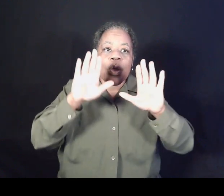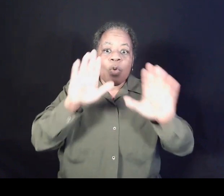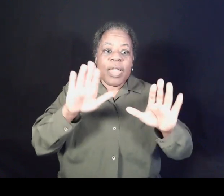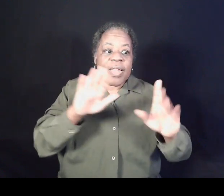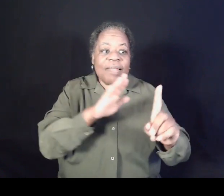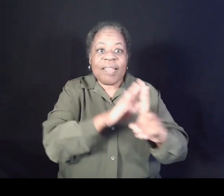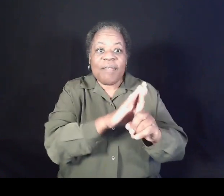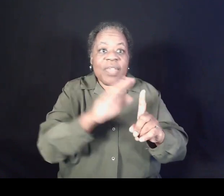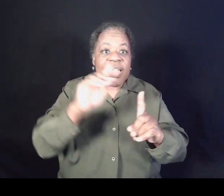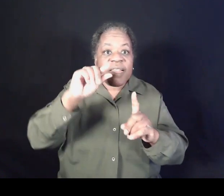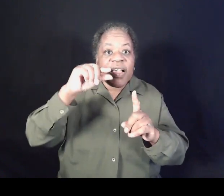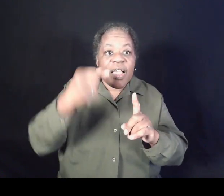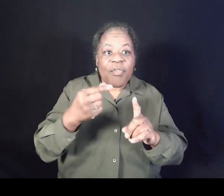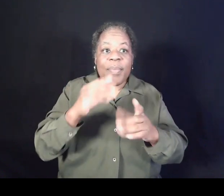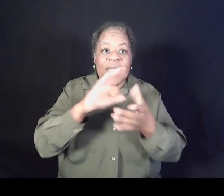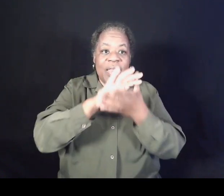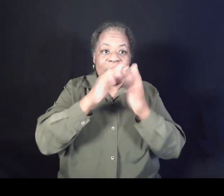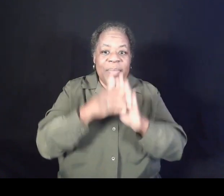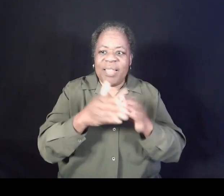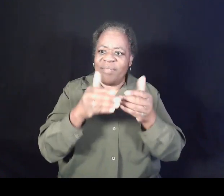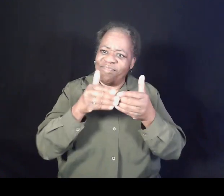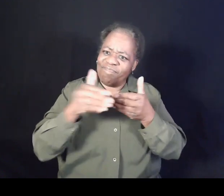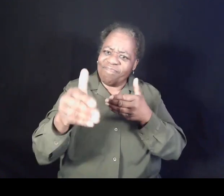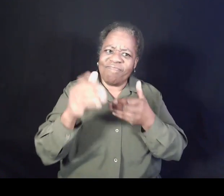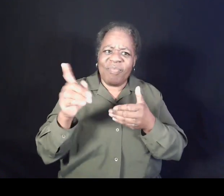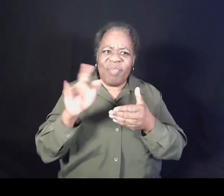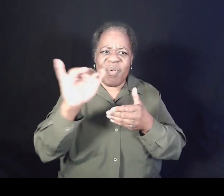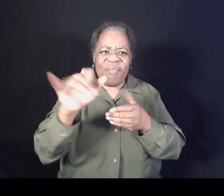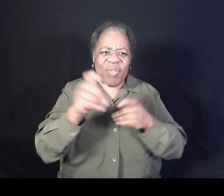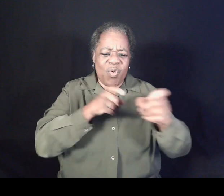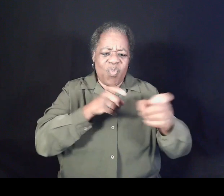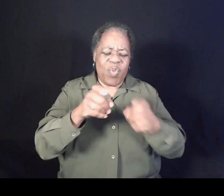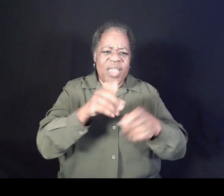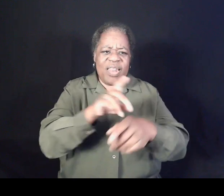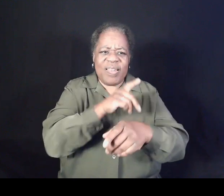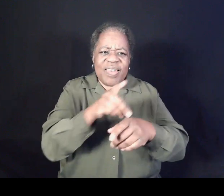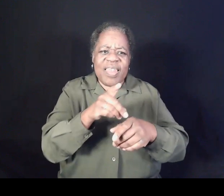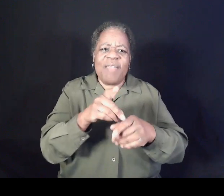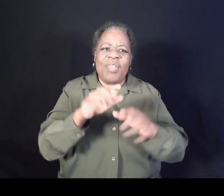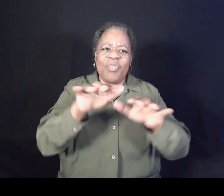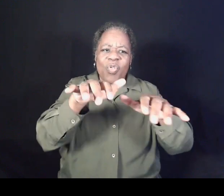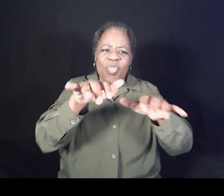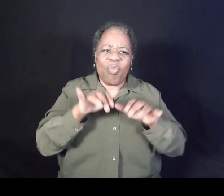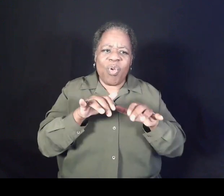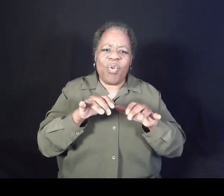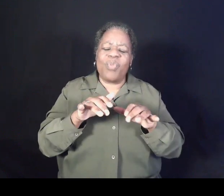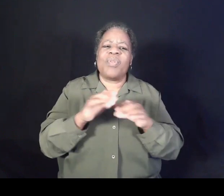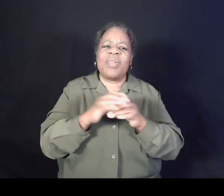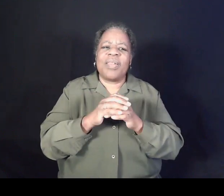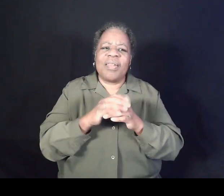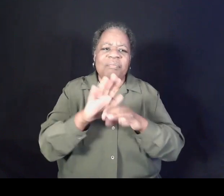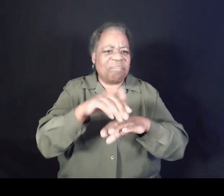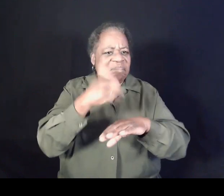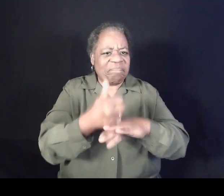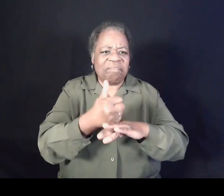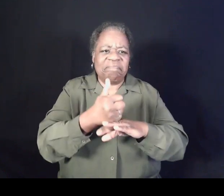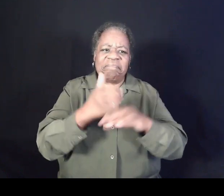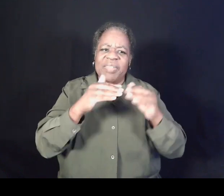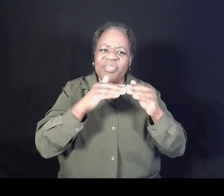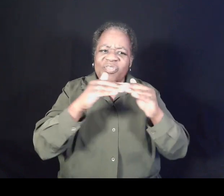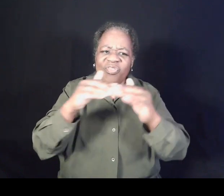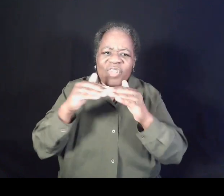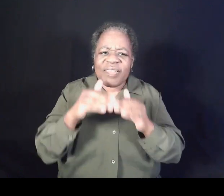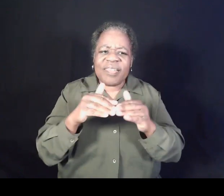and peace there will be no end. He will reign on David's throne and over his kingdom, establishing and upholding it with justice and